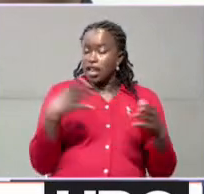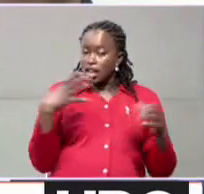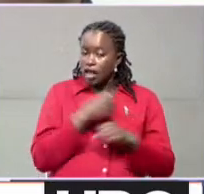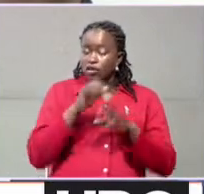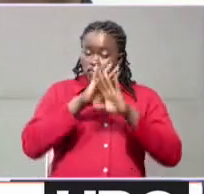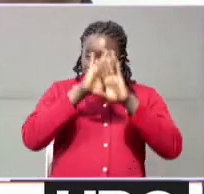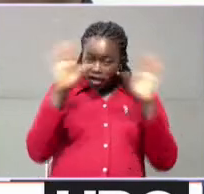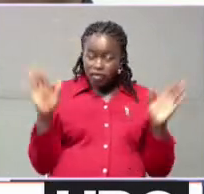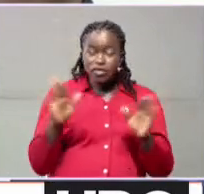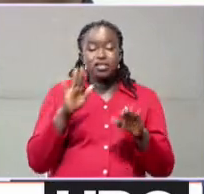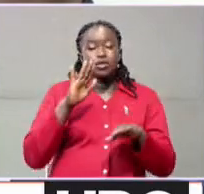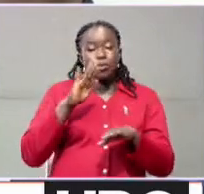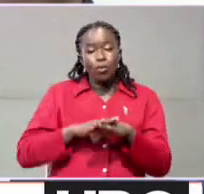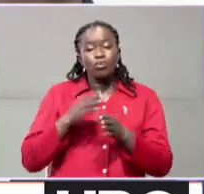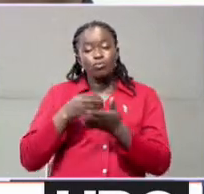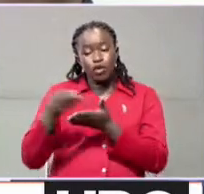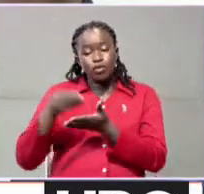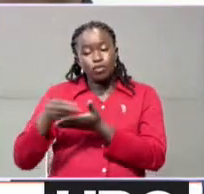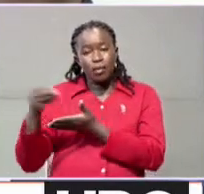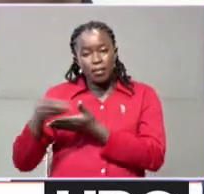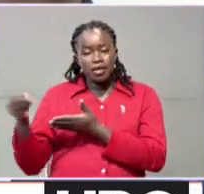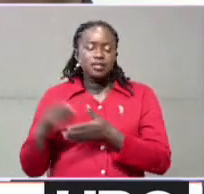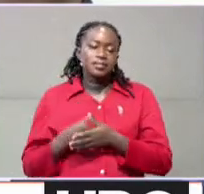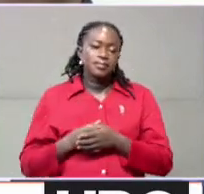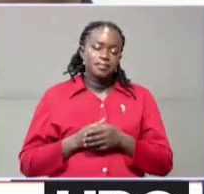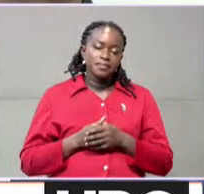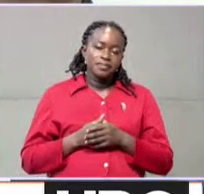procurement approved